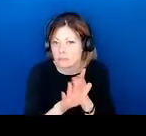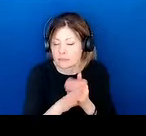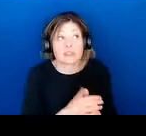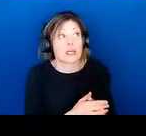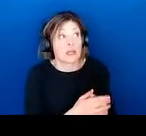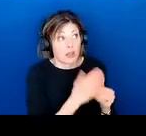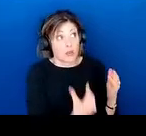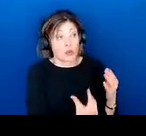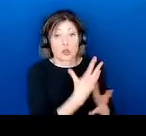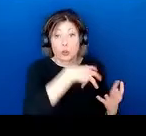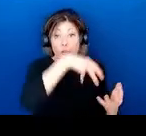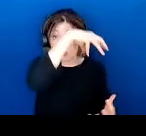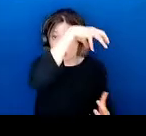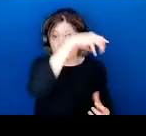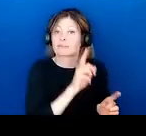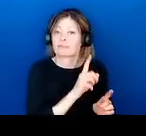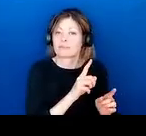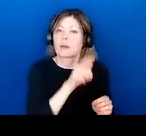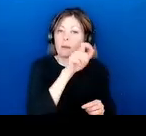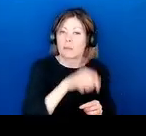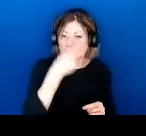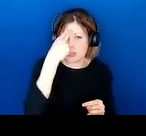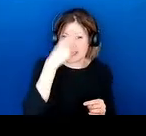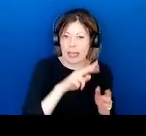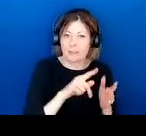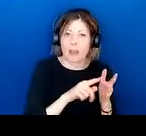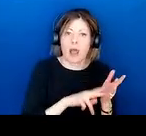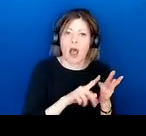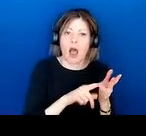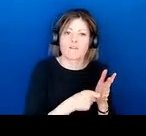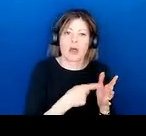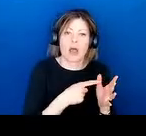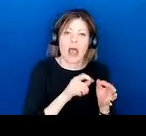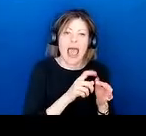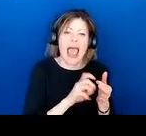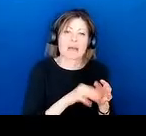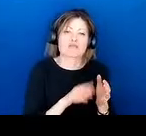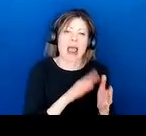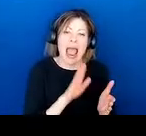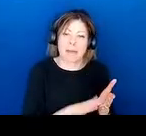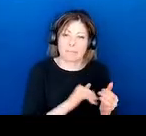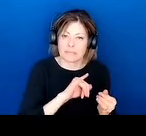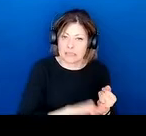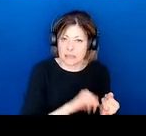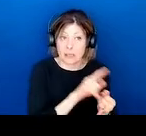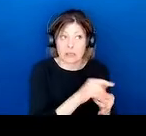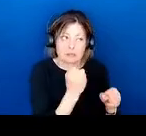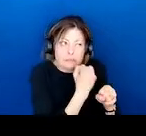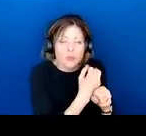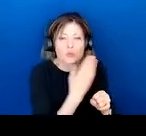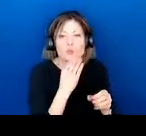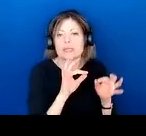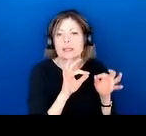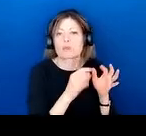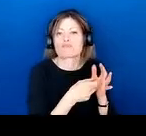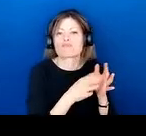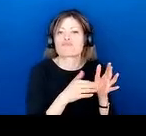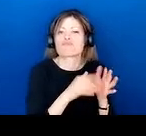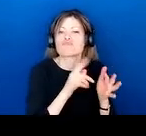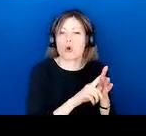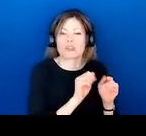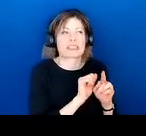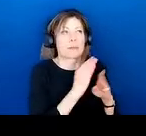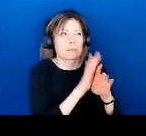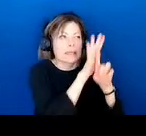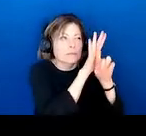was sculpted by Ivor Abrahams from bronze, patinated to look like lead. The base it stands on is original,